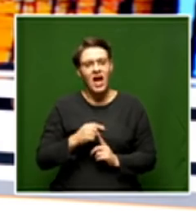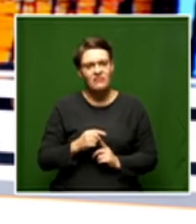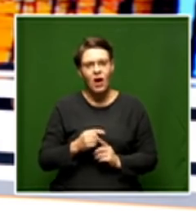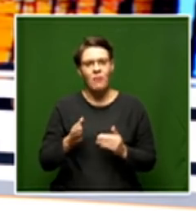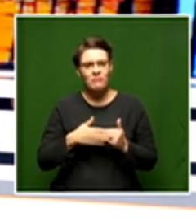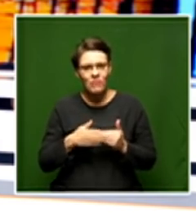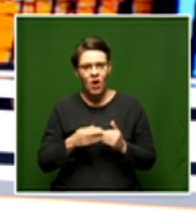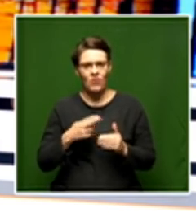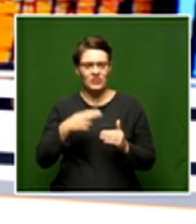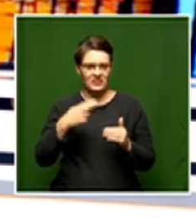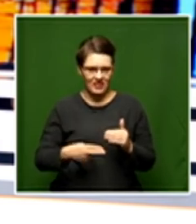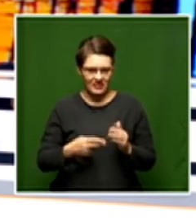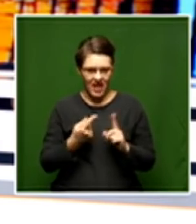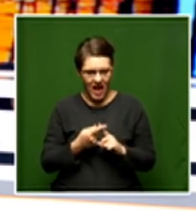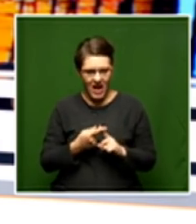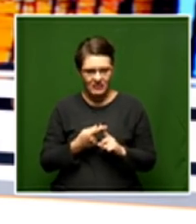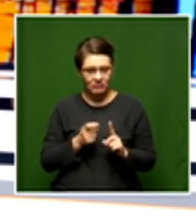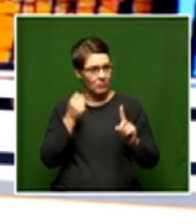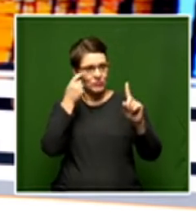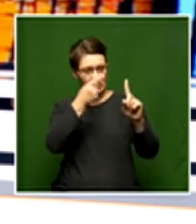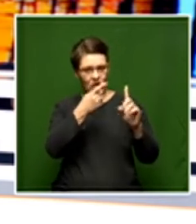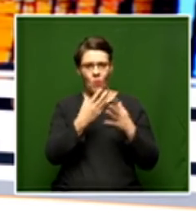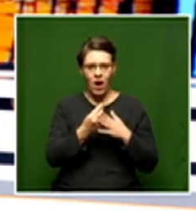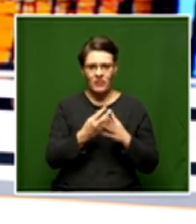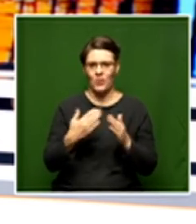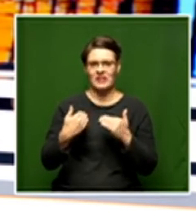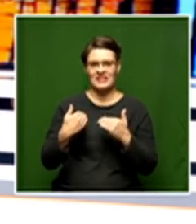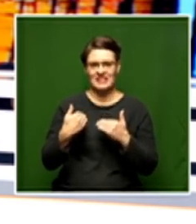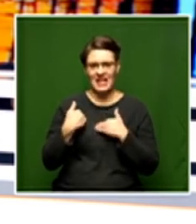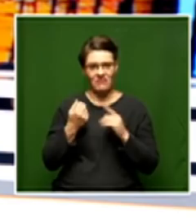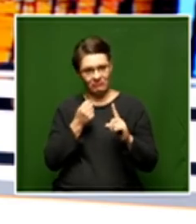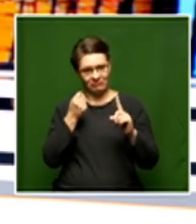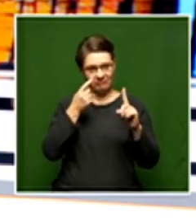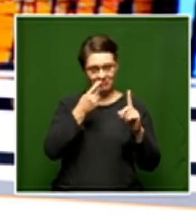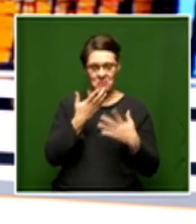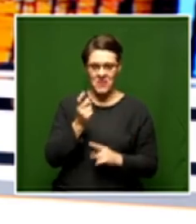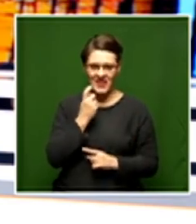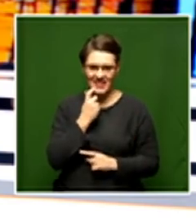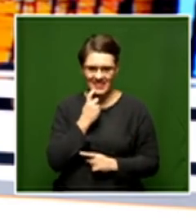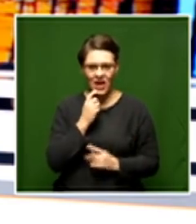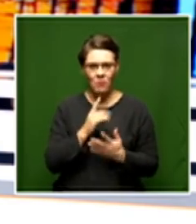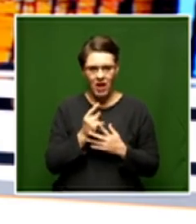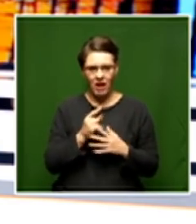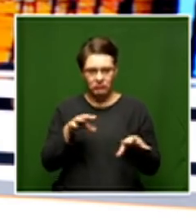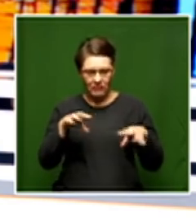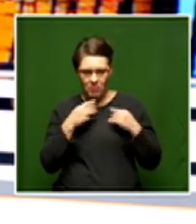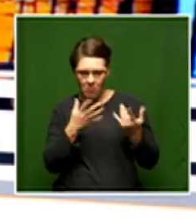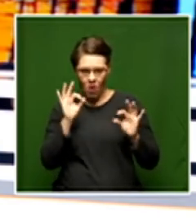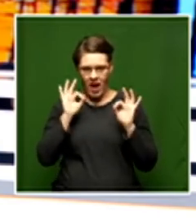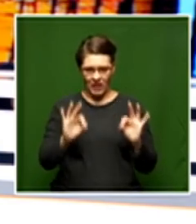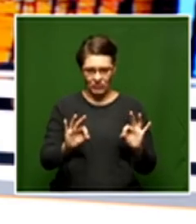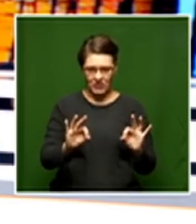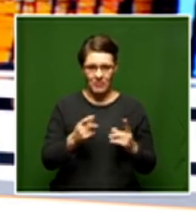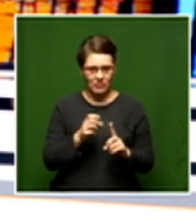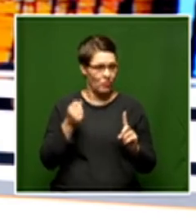more results and also predictions, because we're now entering the safe zone of predictions, and this is where they become exceptionally accurate. But this is